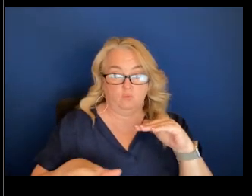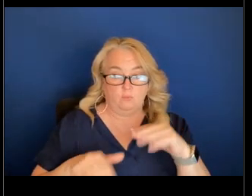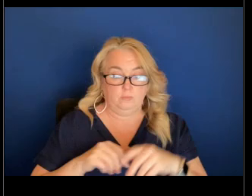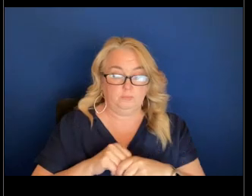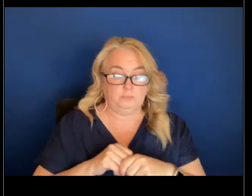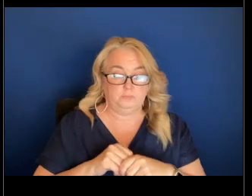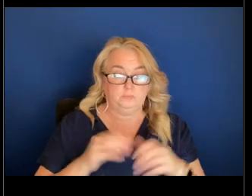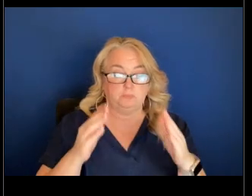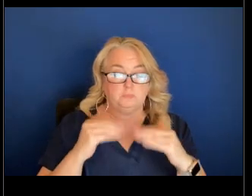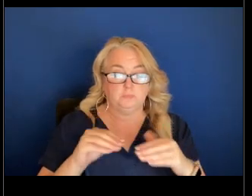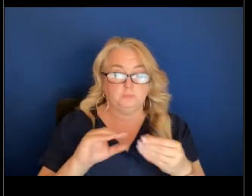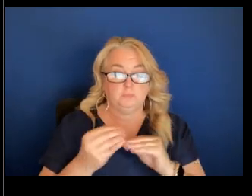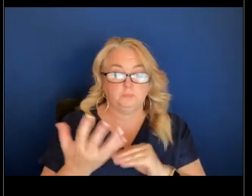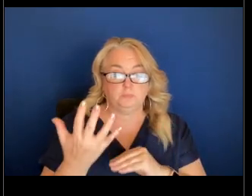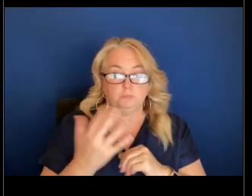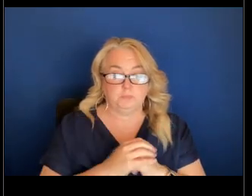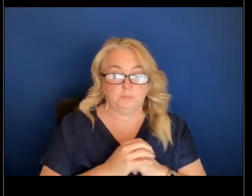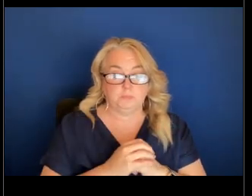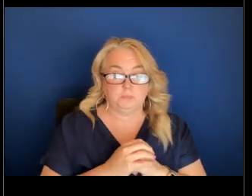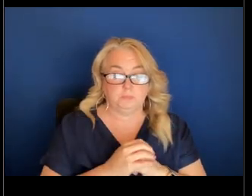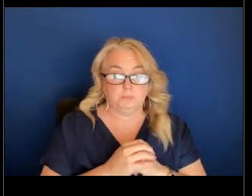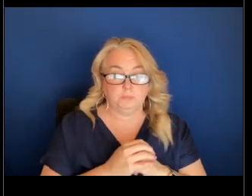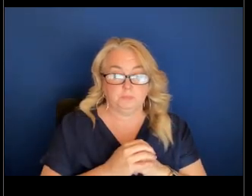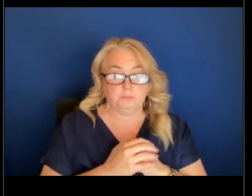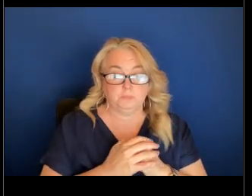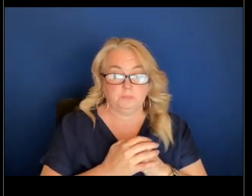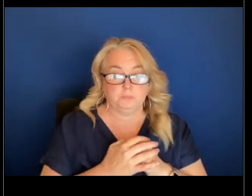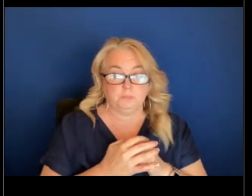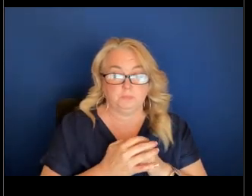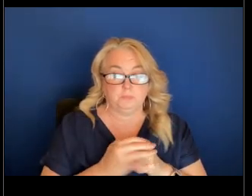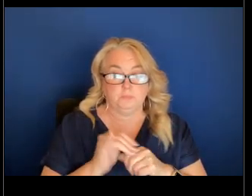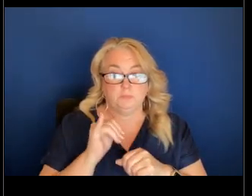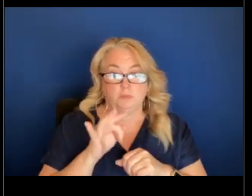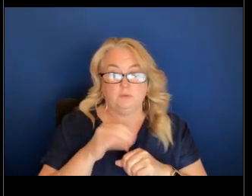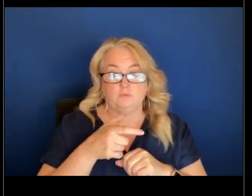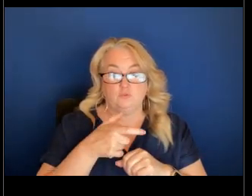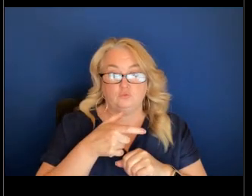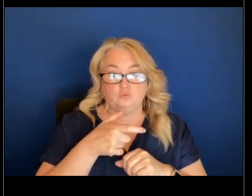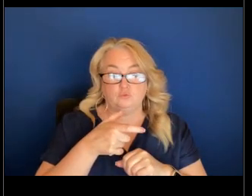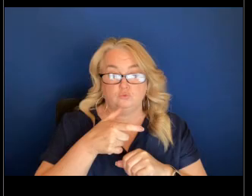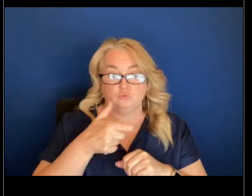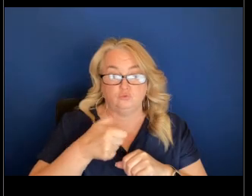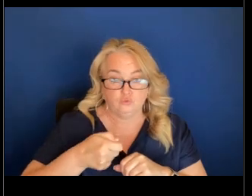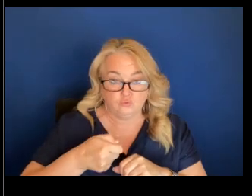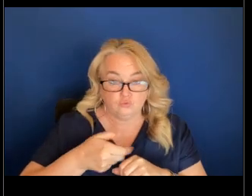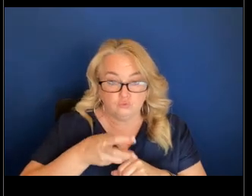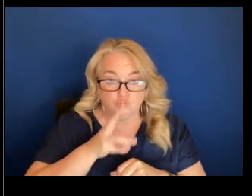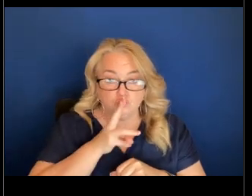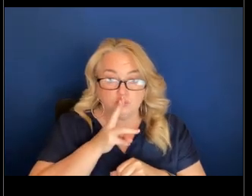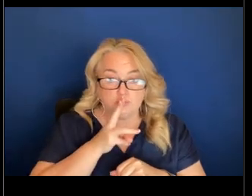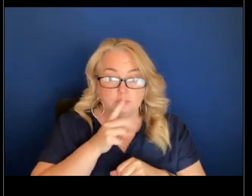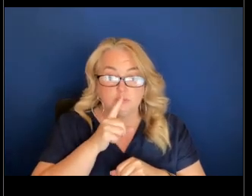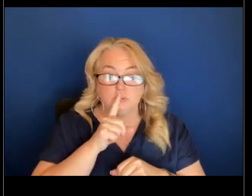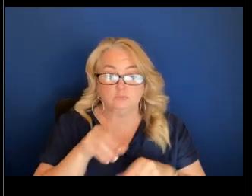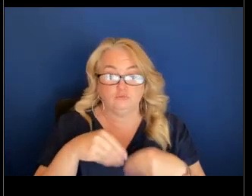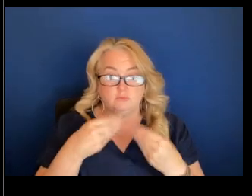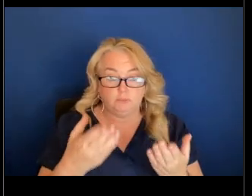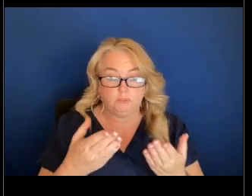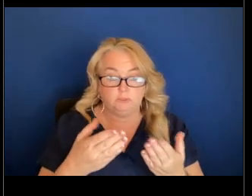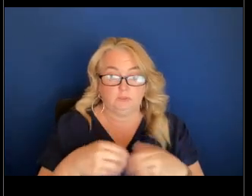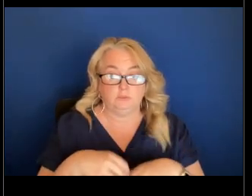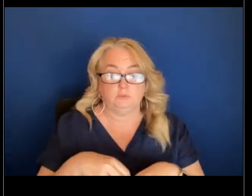Moving on to knowledge check 5. If drinking fountains are provided, at least, and the correct